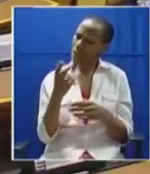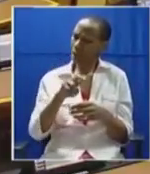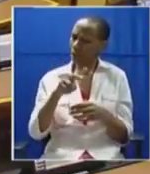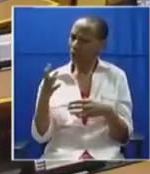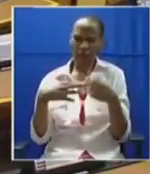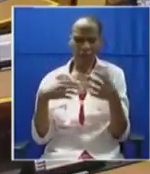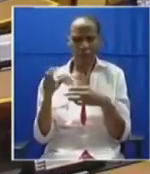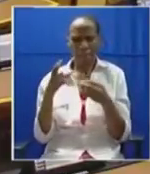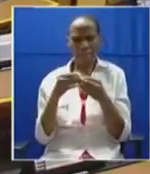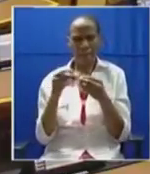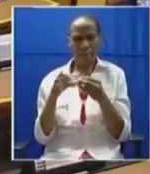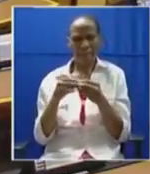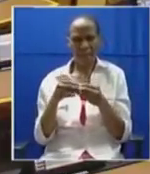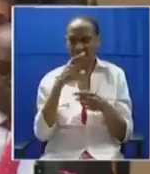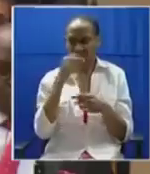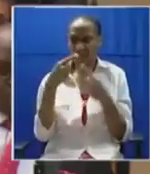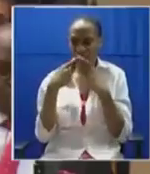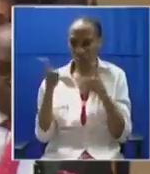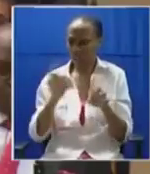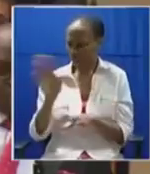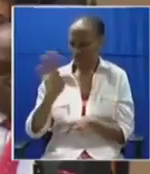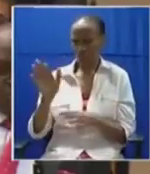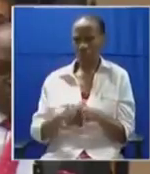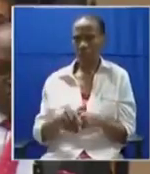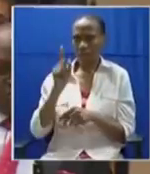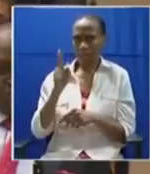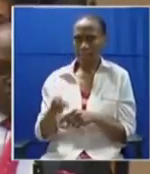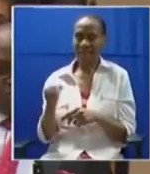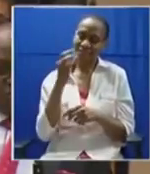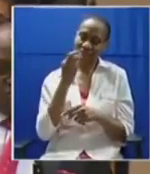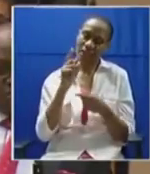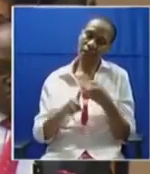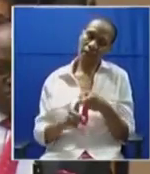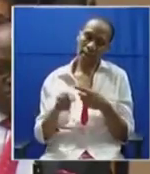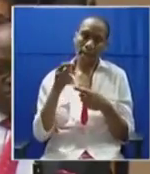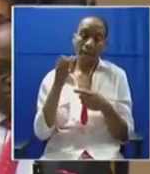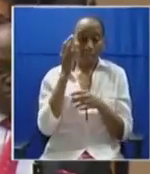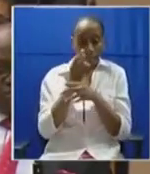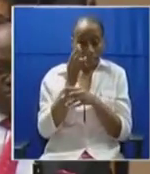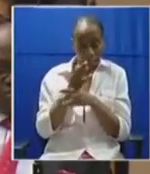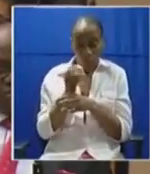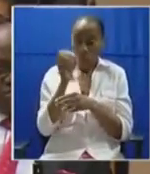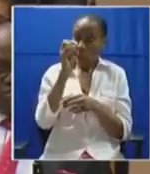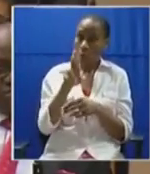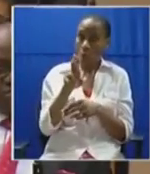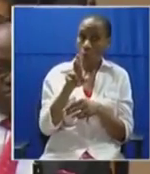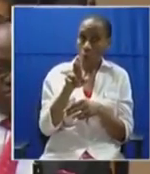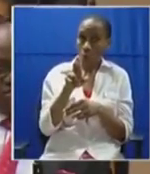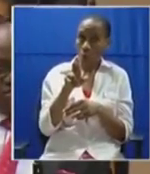of the House by name. She has to say either Mr. or